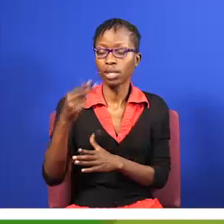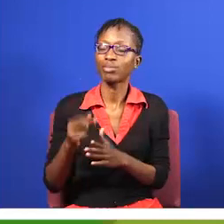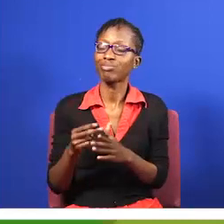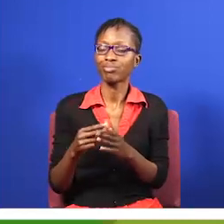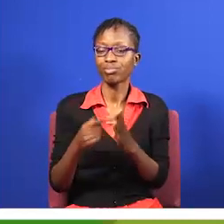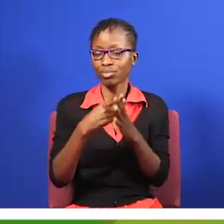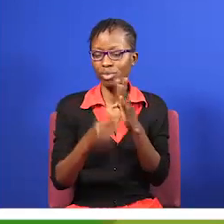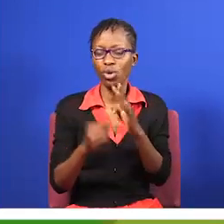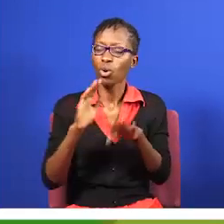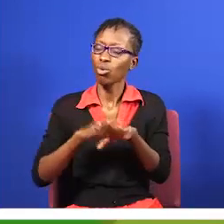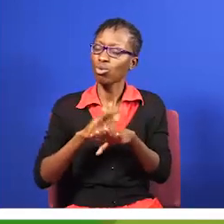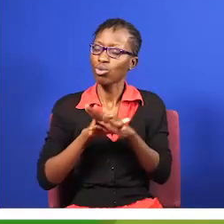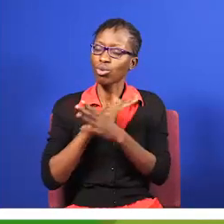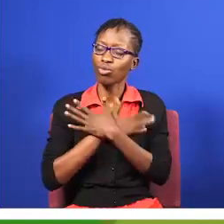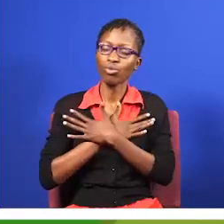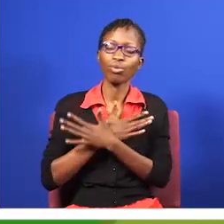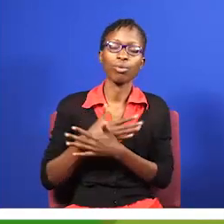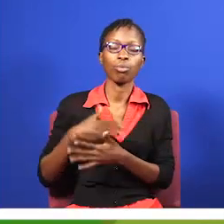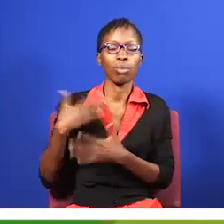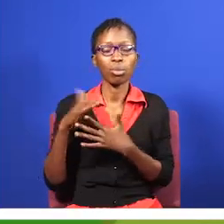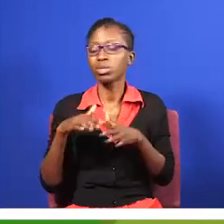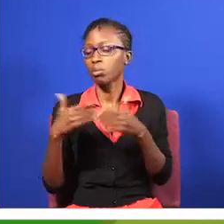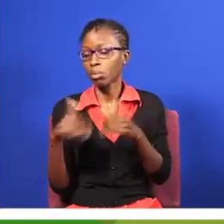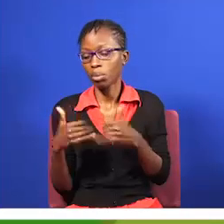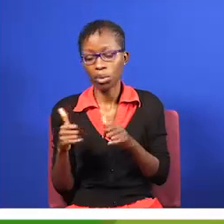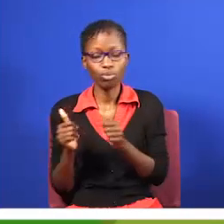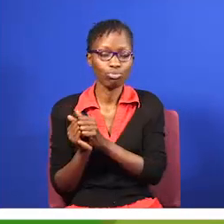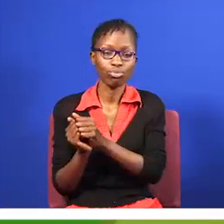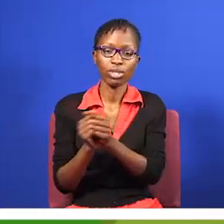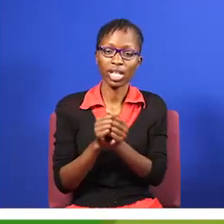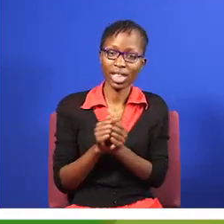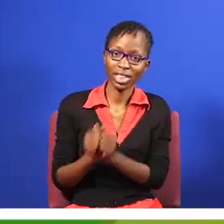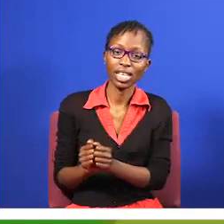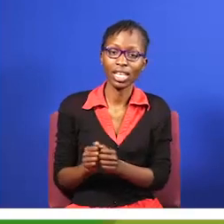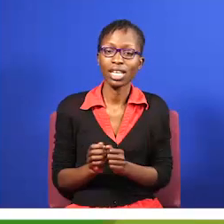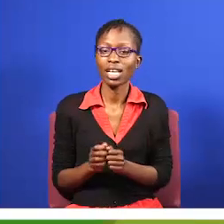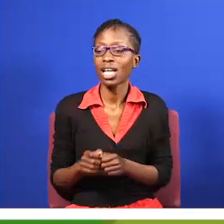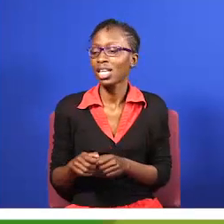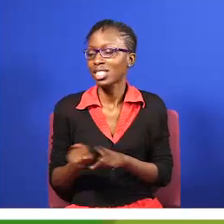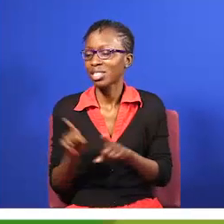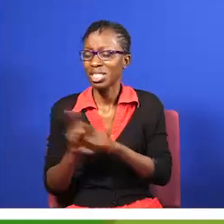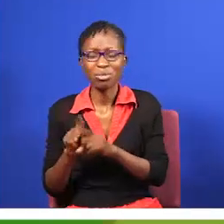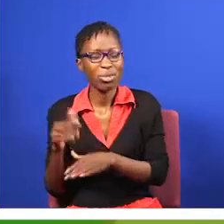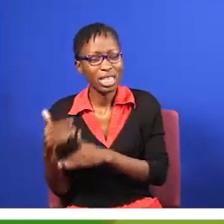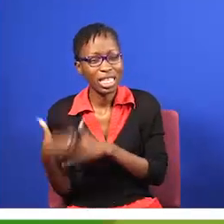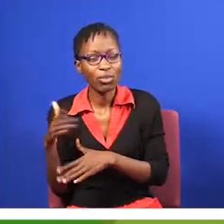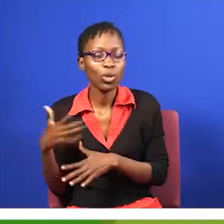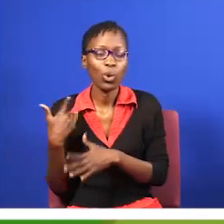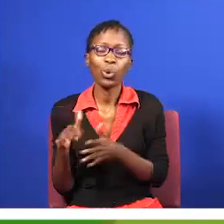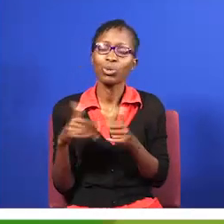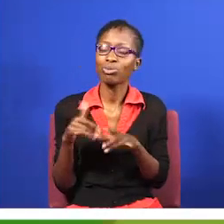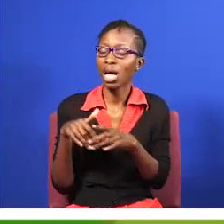good friends. They used to play together, and actually they were neighbors, so they would just